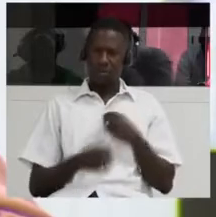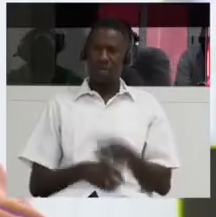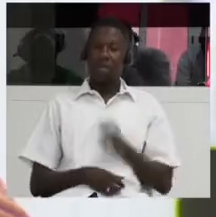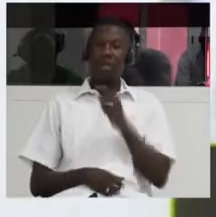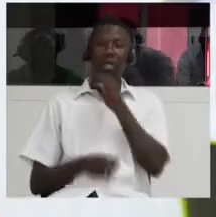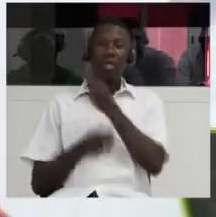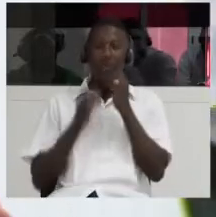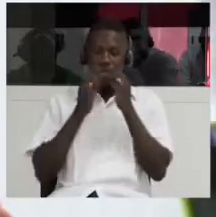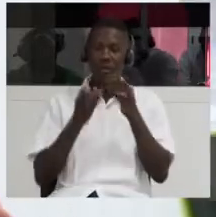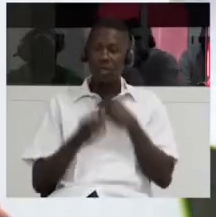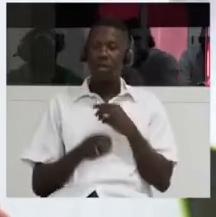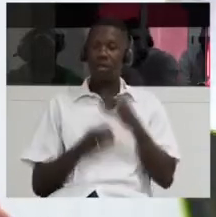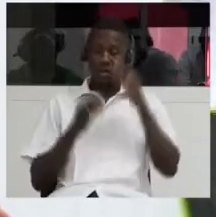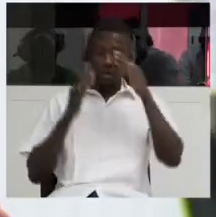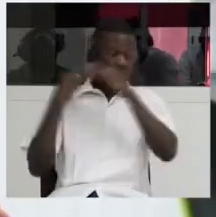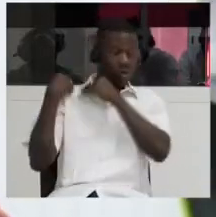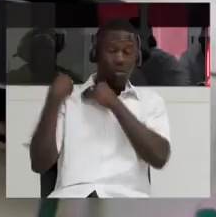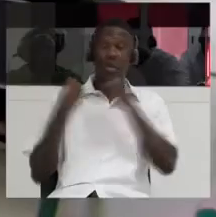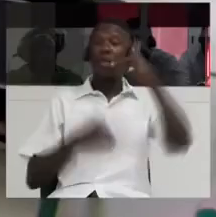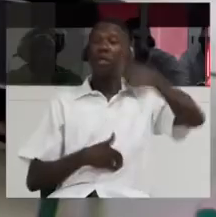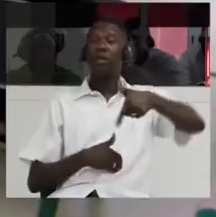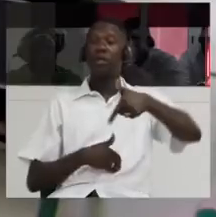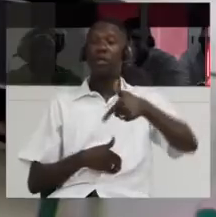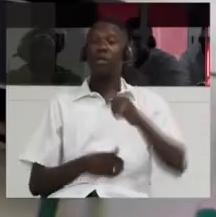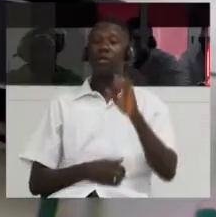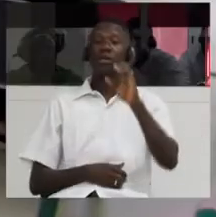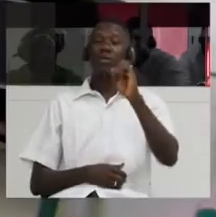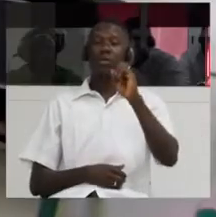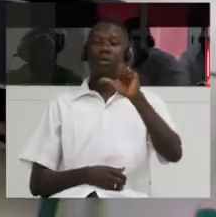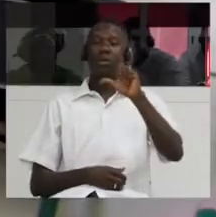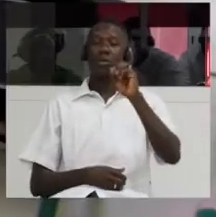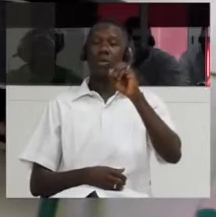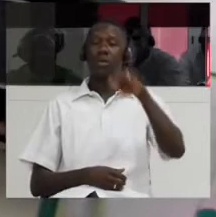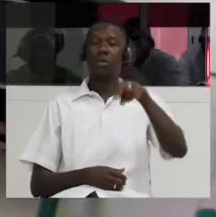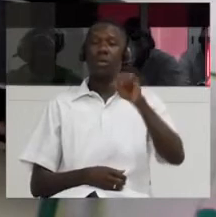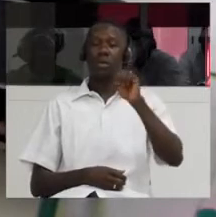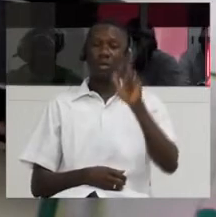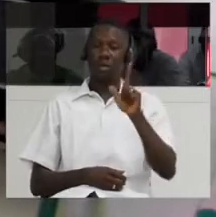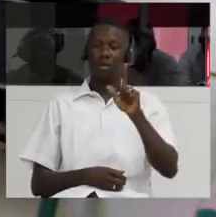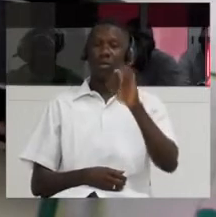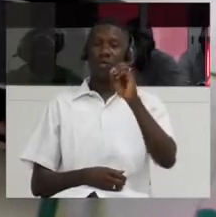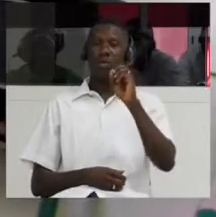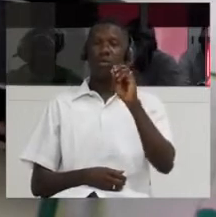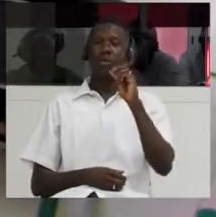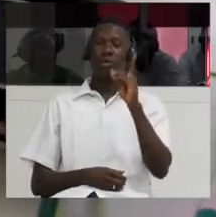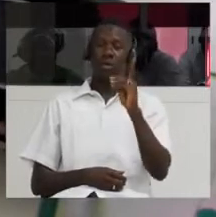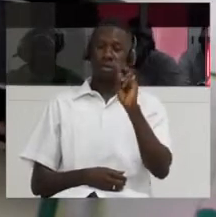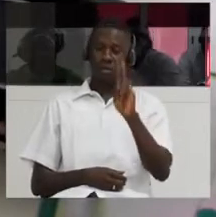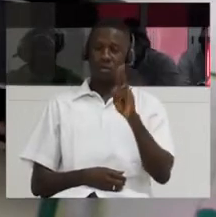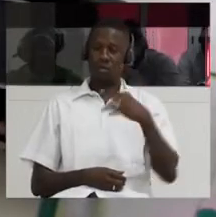see us, the Nigerian, Colonel Odu. Okay. But your